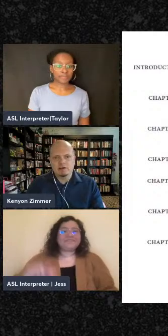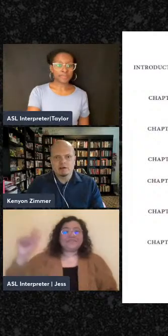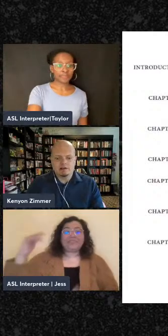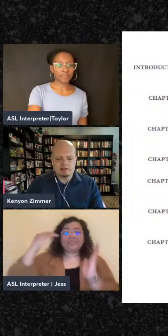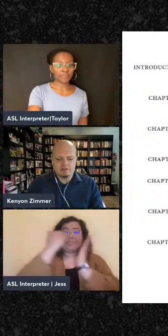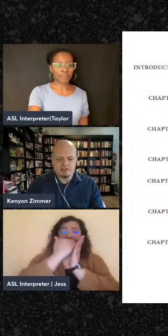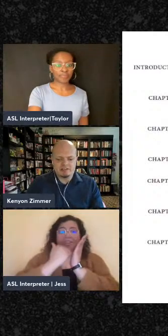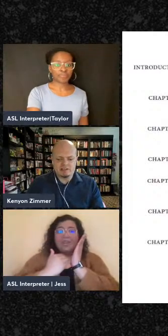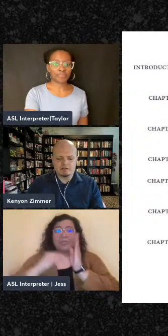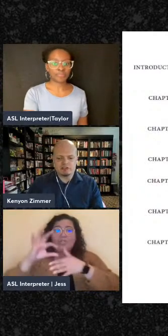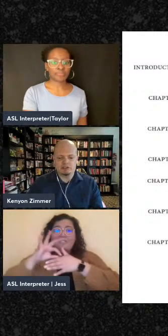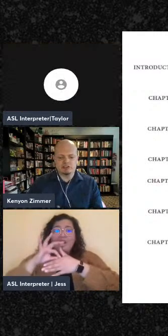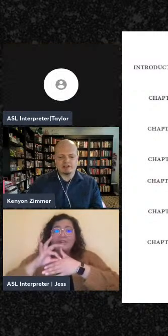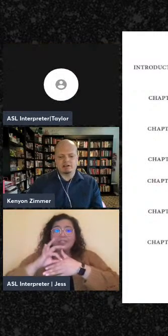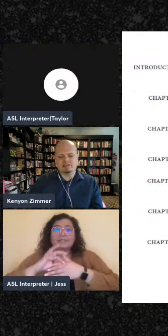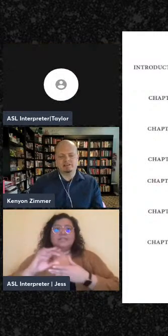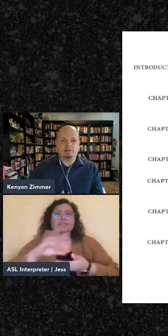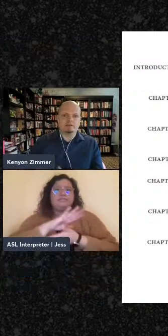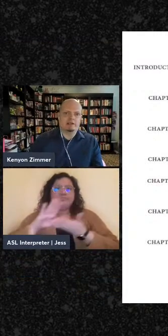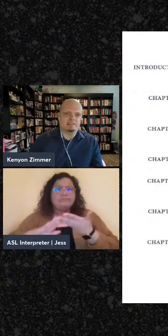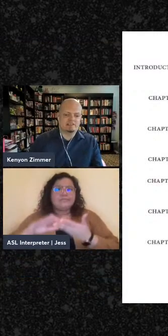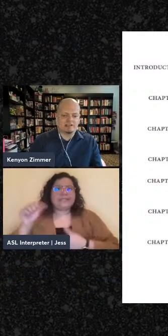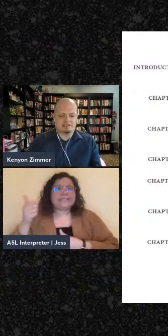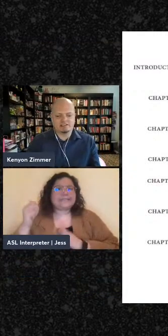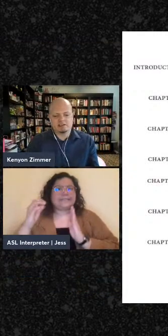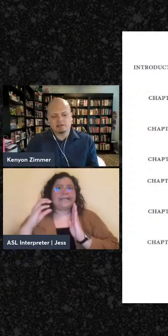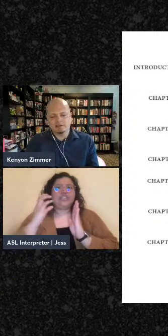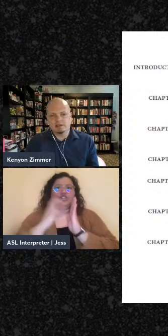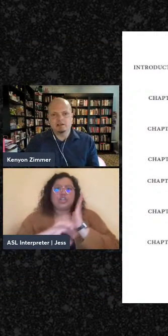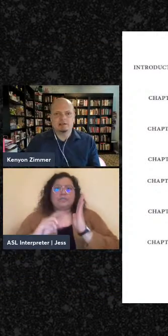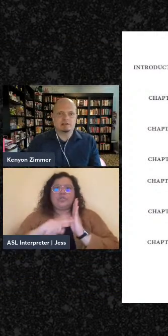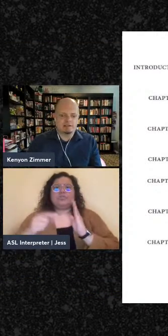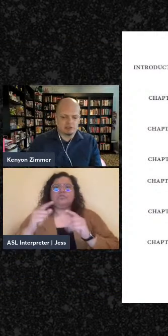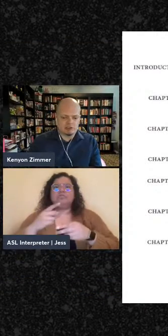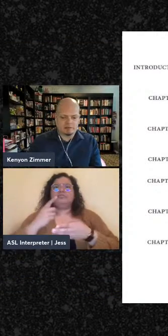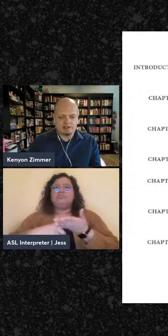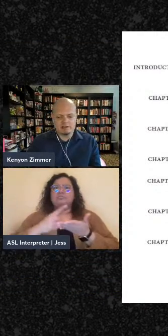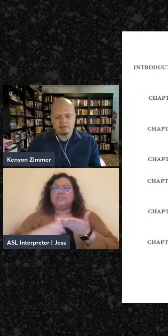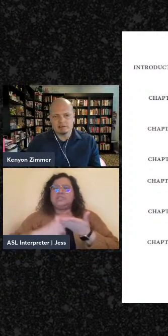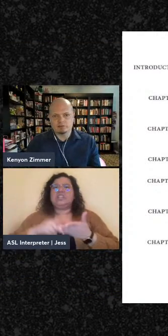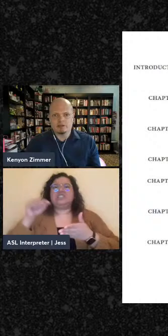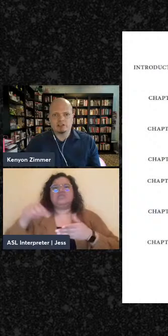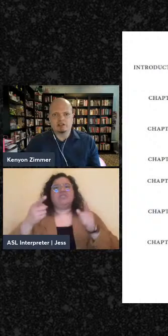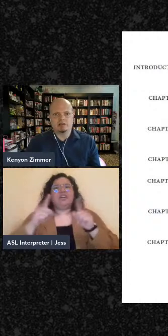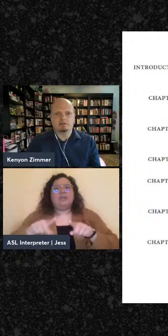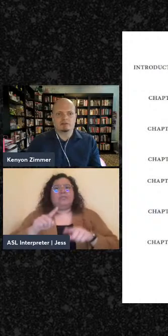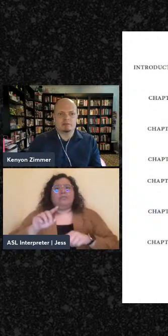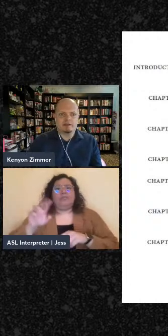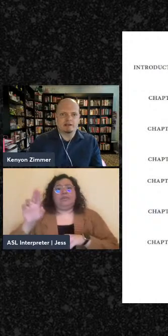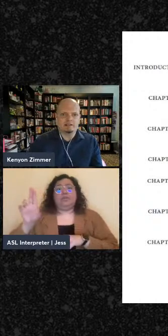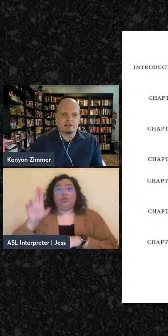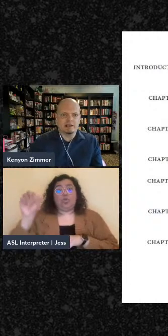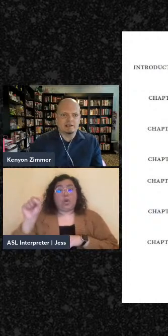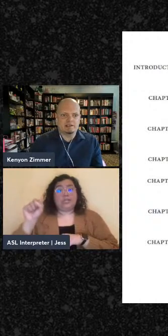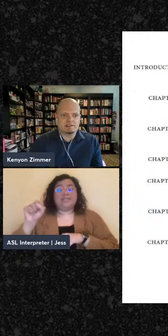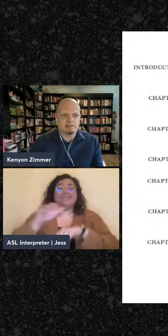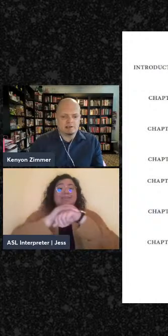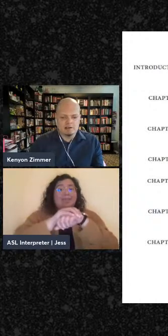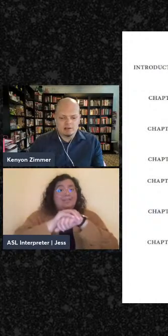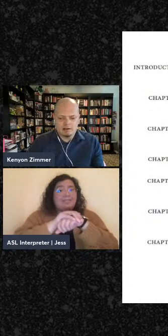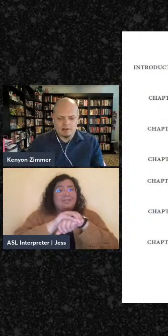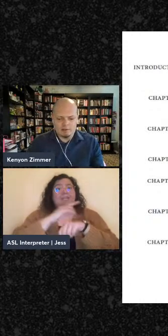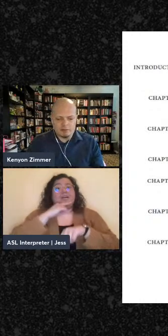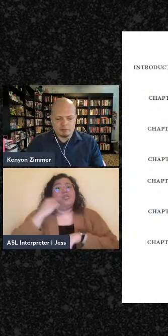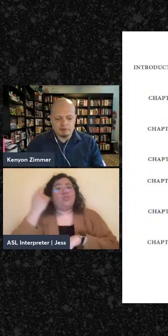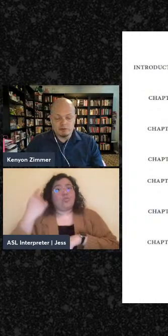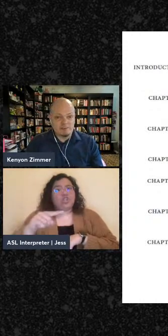have contributions that cover Jewish anarchists in the United States, in England, in Germany, in Russia, from the 1880s